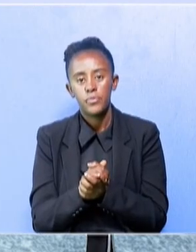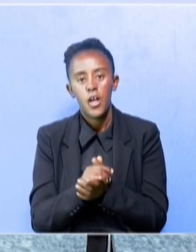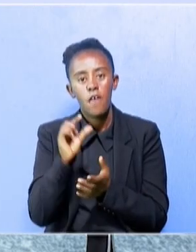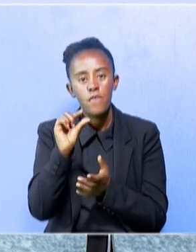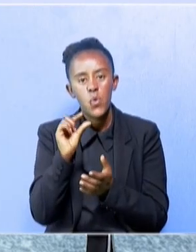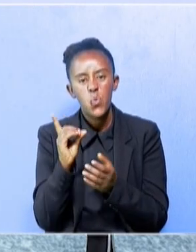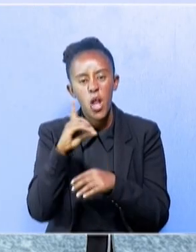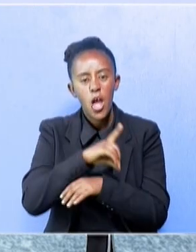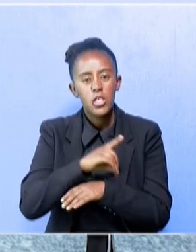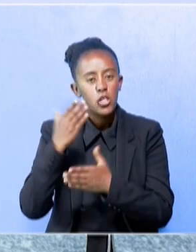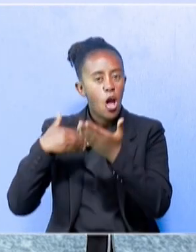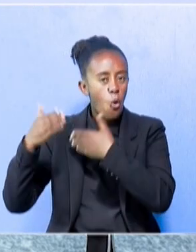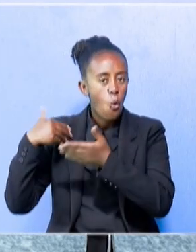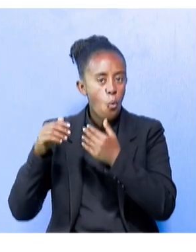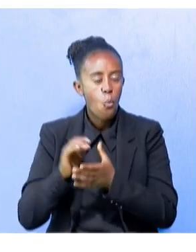Good.